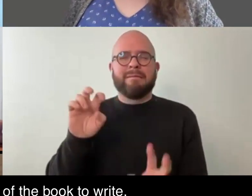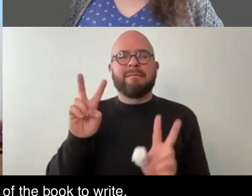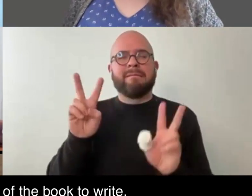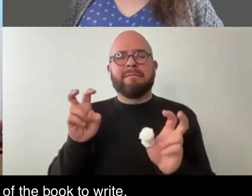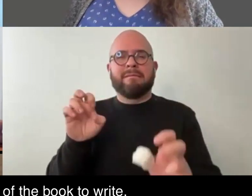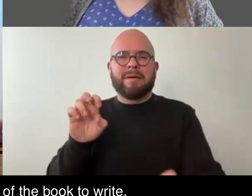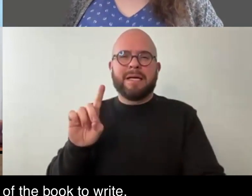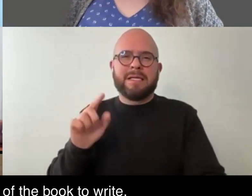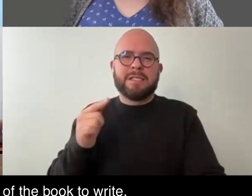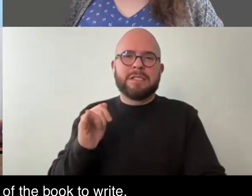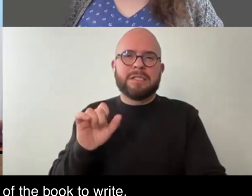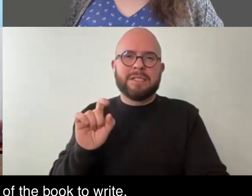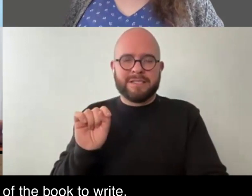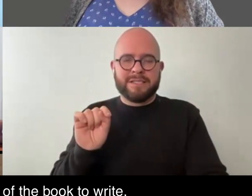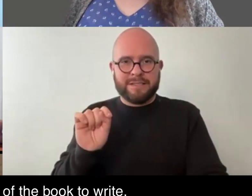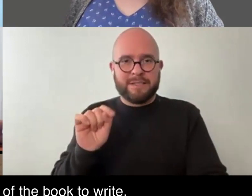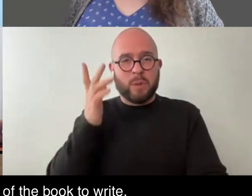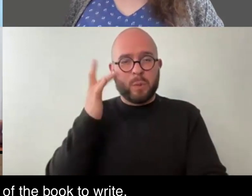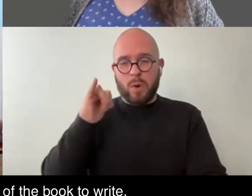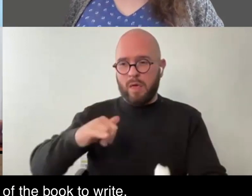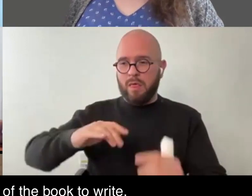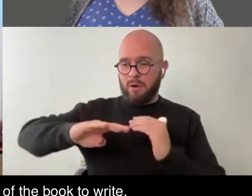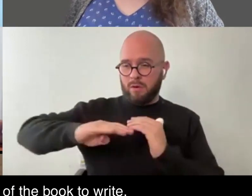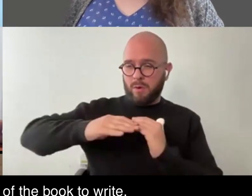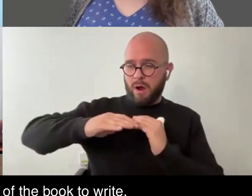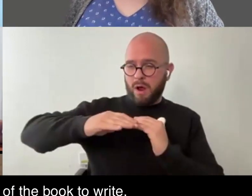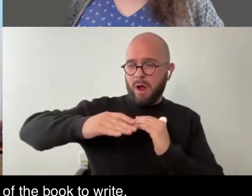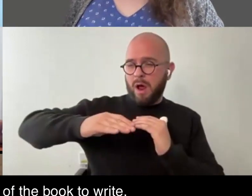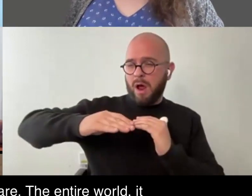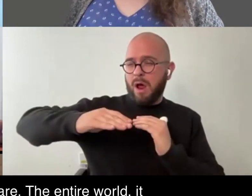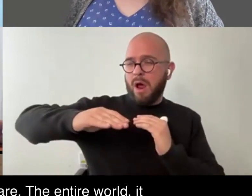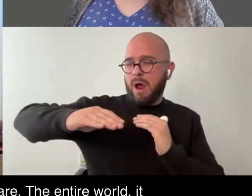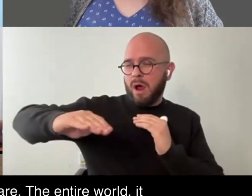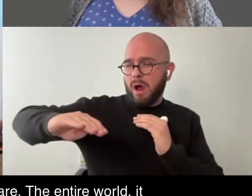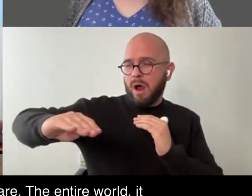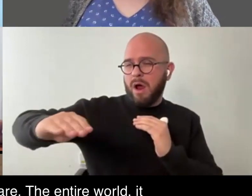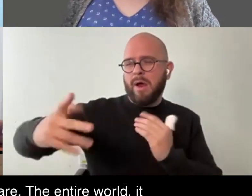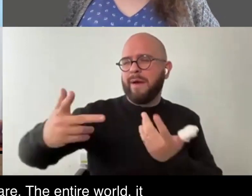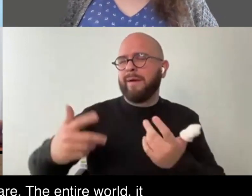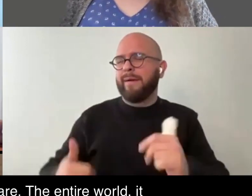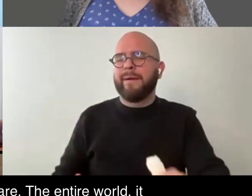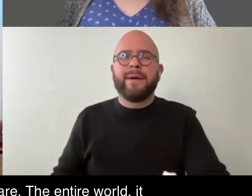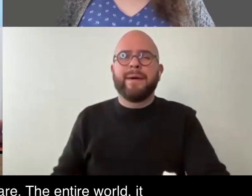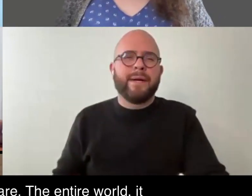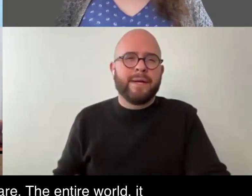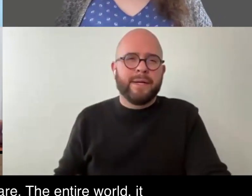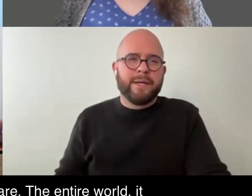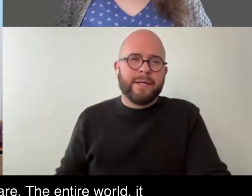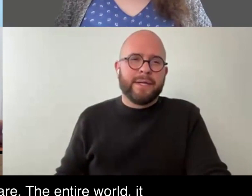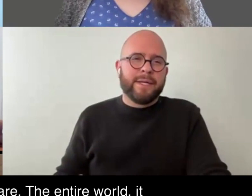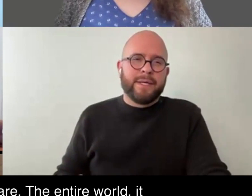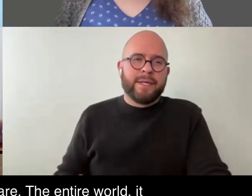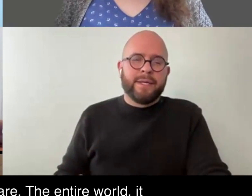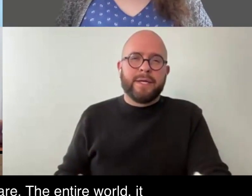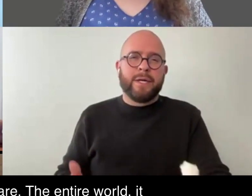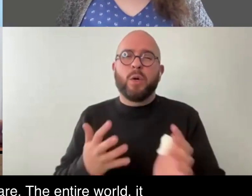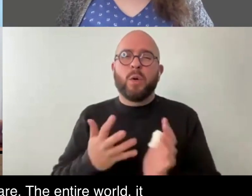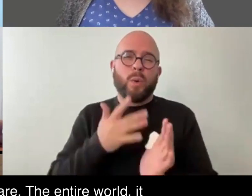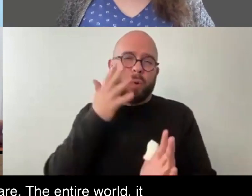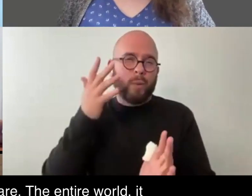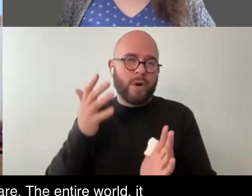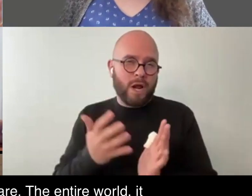that terrain is so rarely something that it feels safe to share. Mm-hmm.